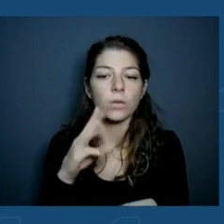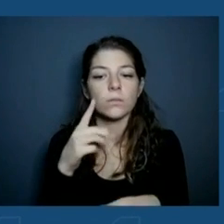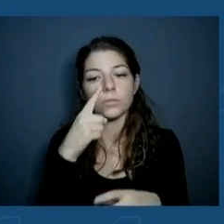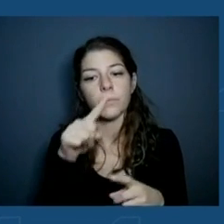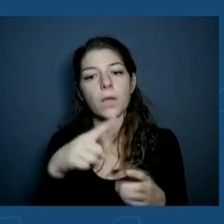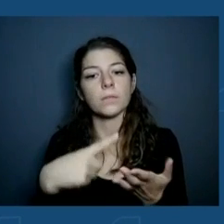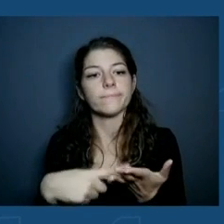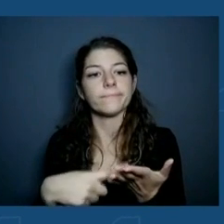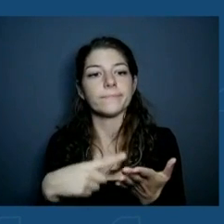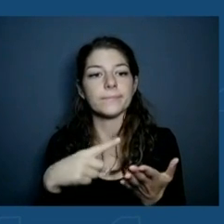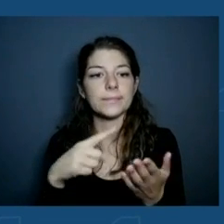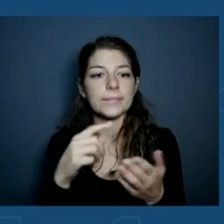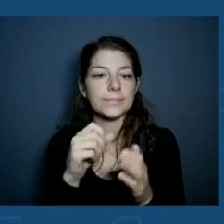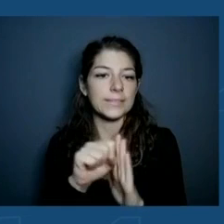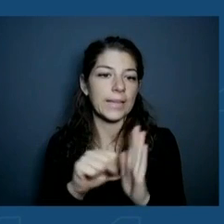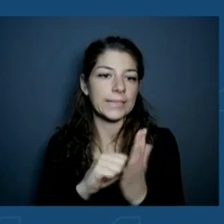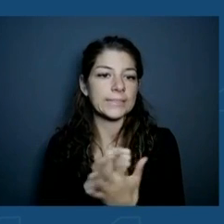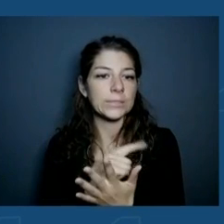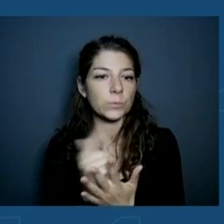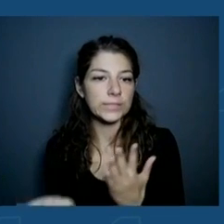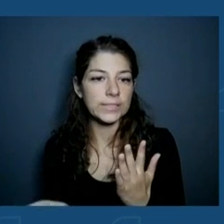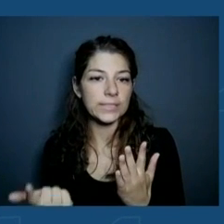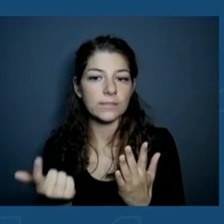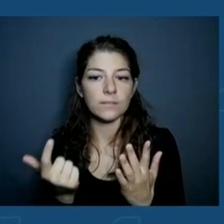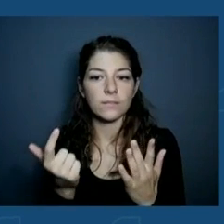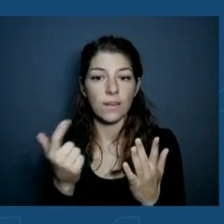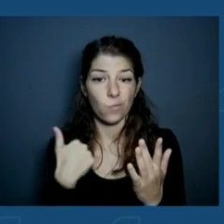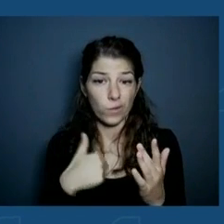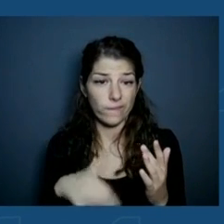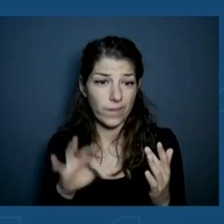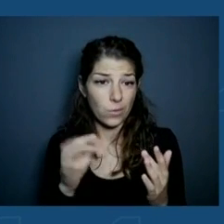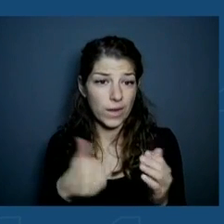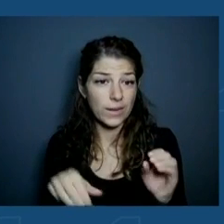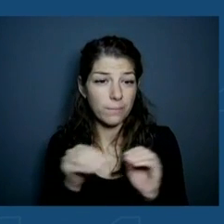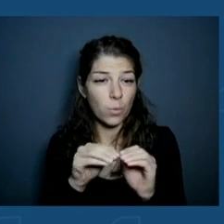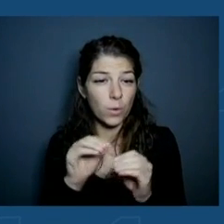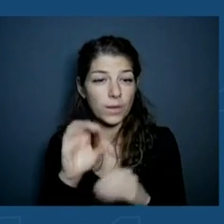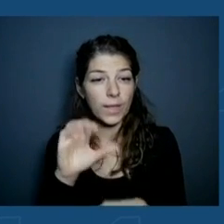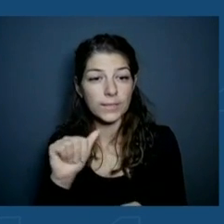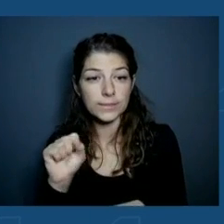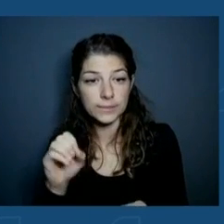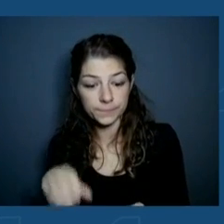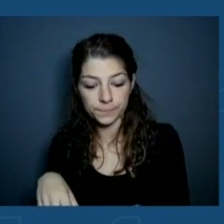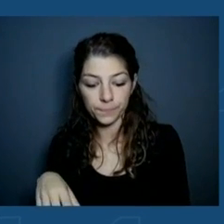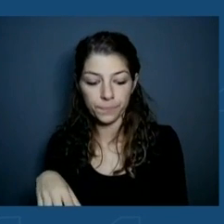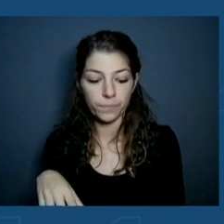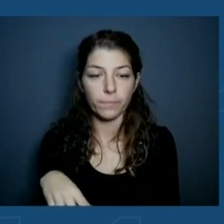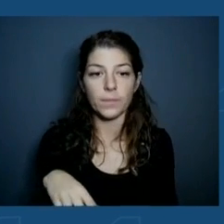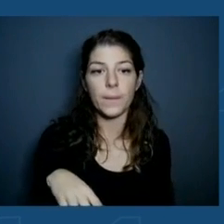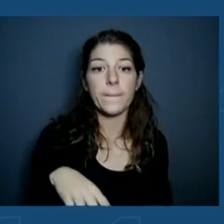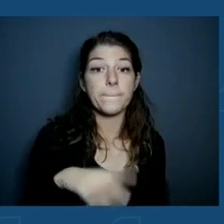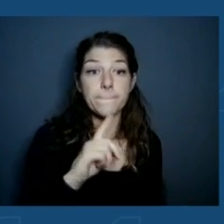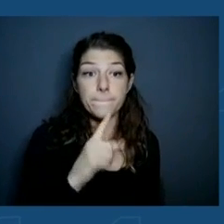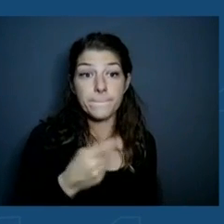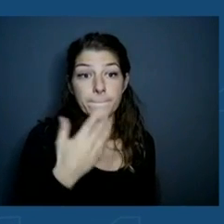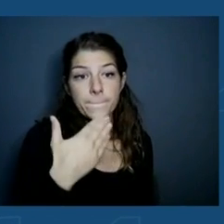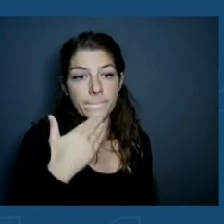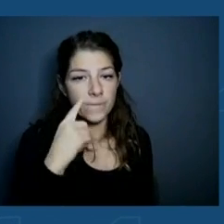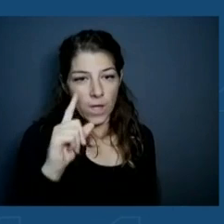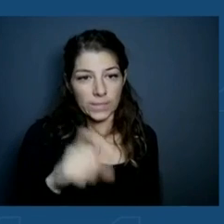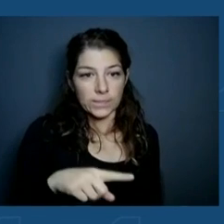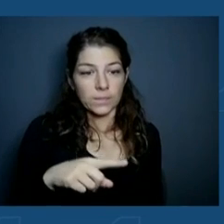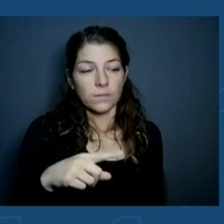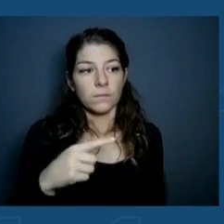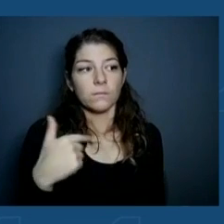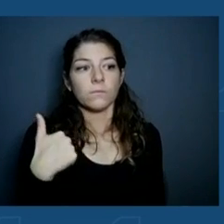sequencing efforts and whether or not we've discovered any more of these cases? I would love to talk about that. Yeah, thank you for asking that. So we do whole